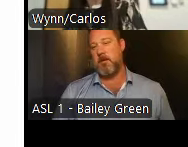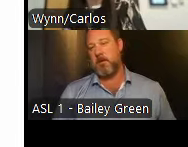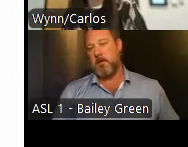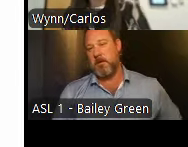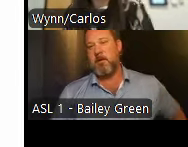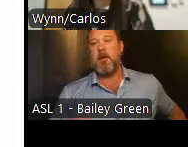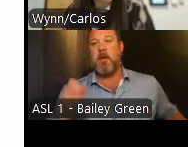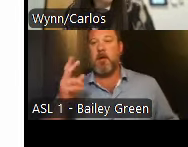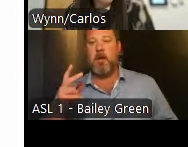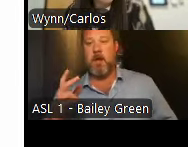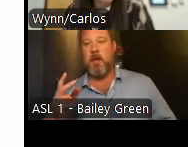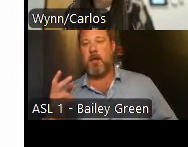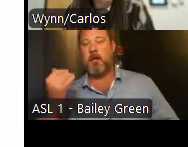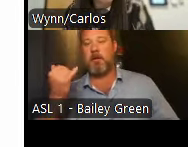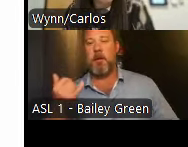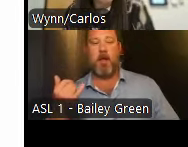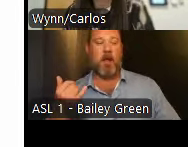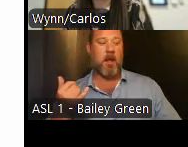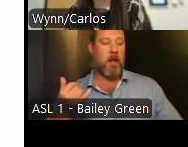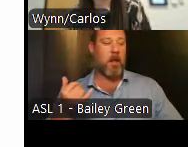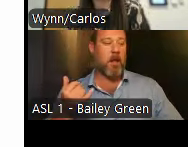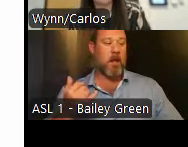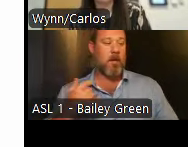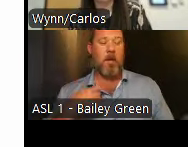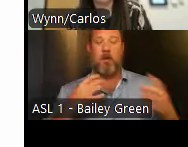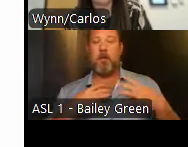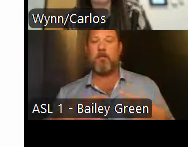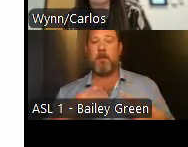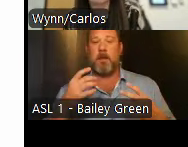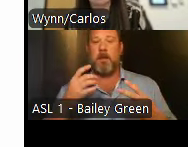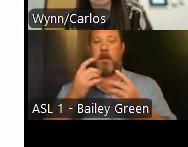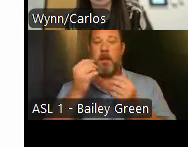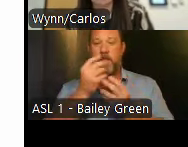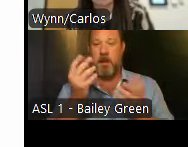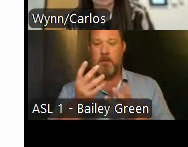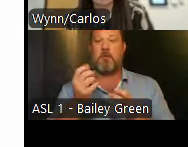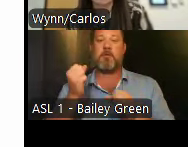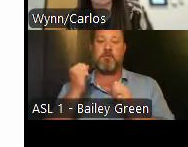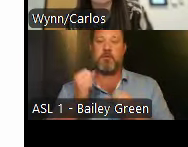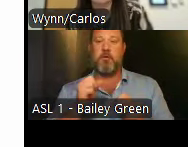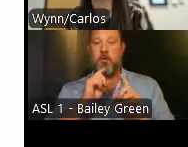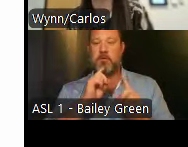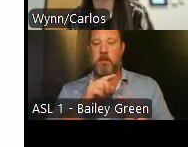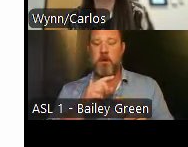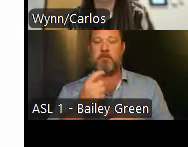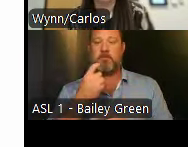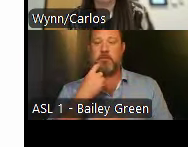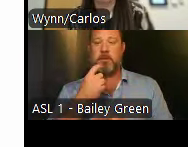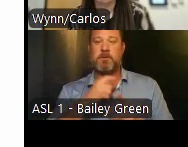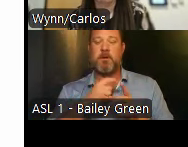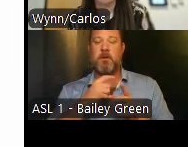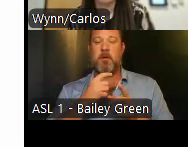All right, so we are now on our committee update. CDA received a strong response to the recent call